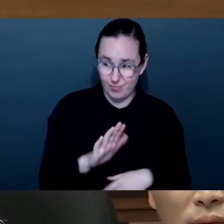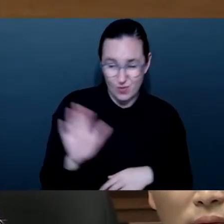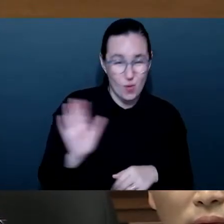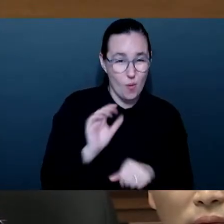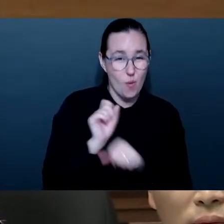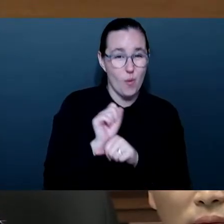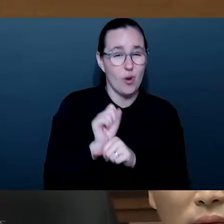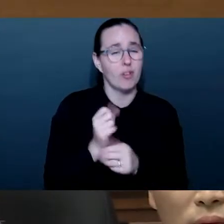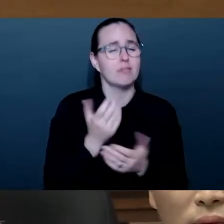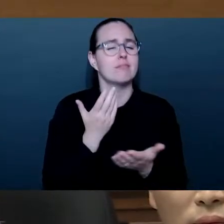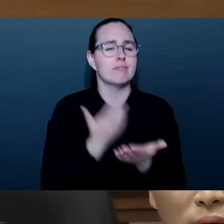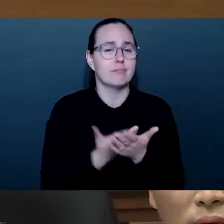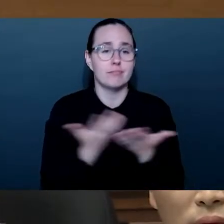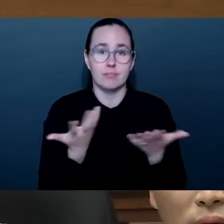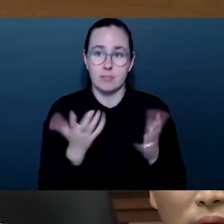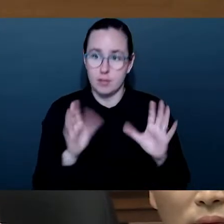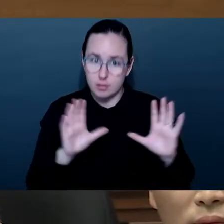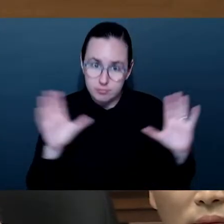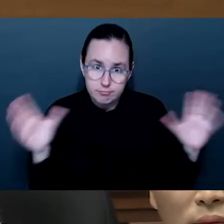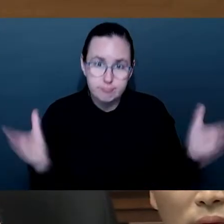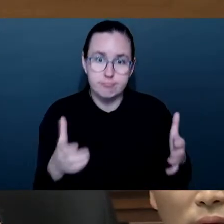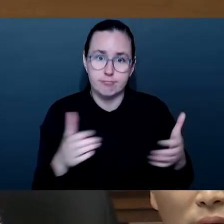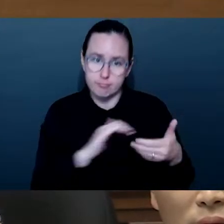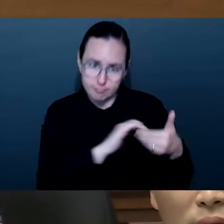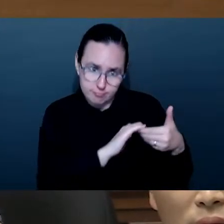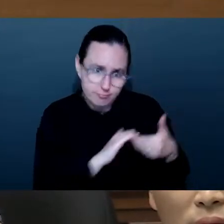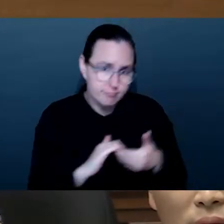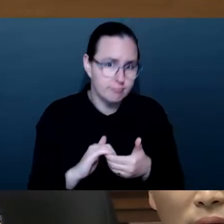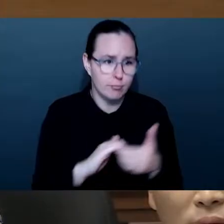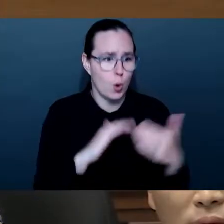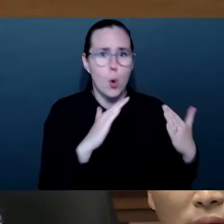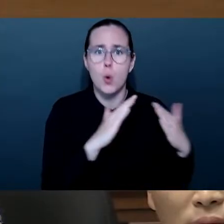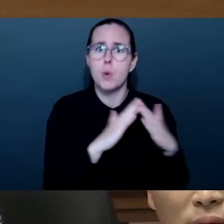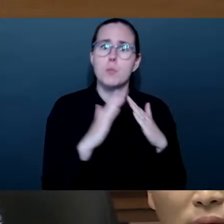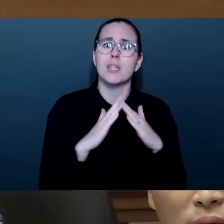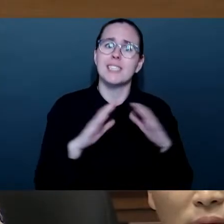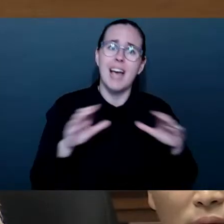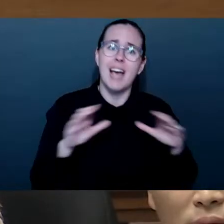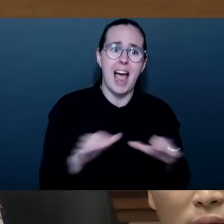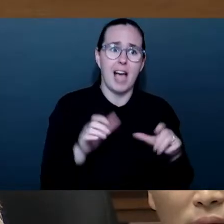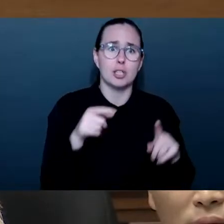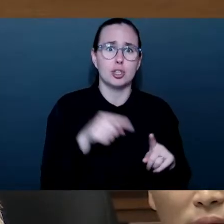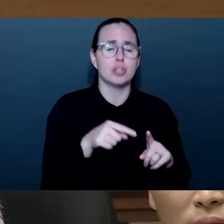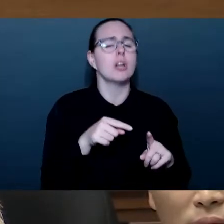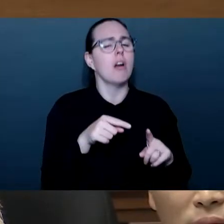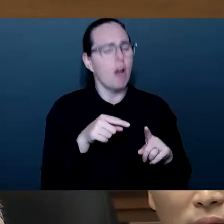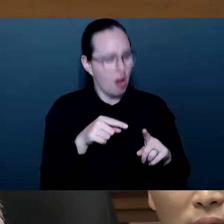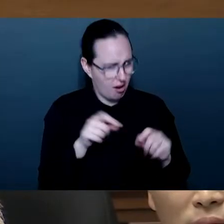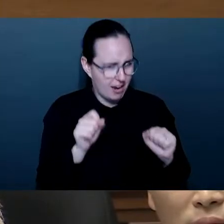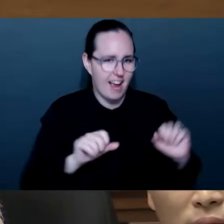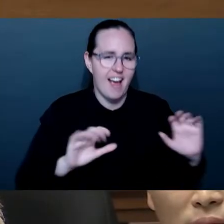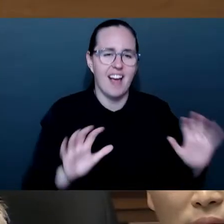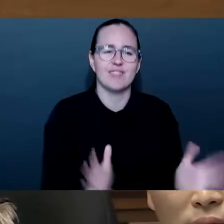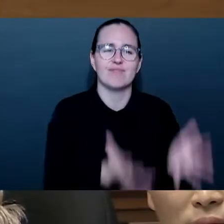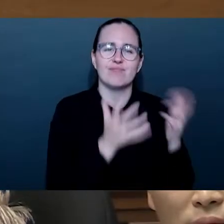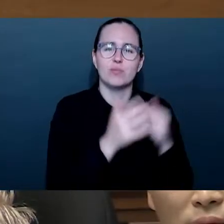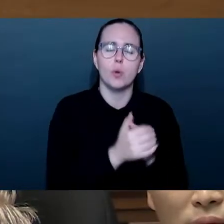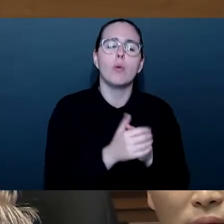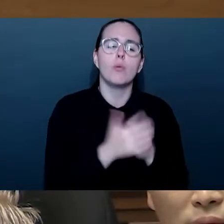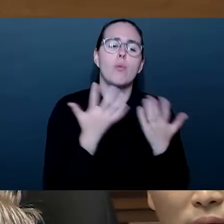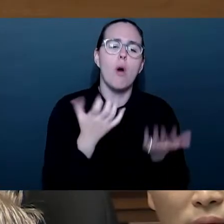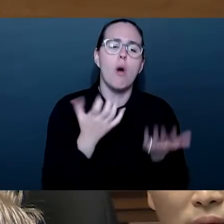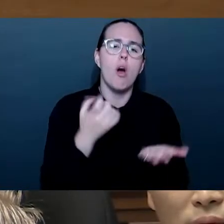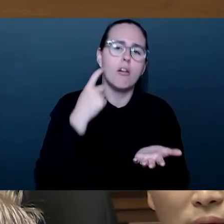our gratitude to the staff, volunteers, and supporters of the Souk Family Resource Society. May their example inspire